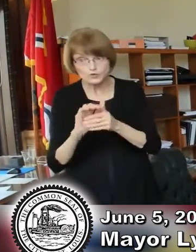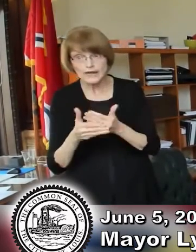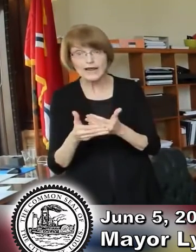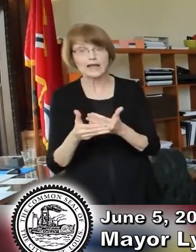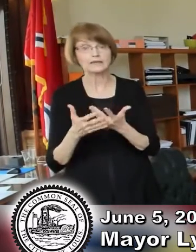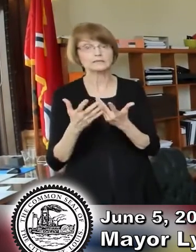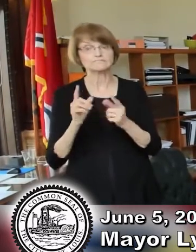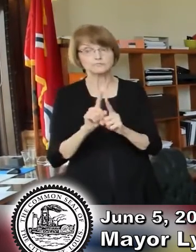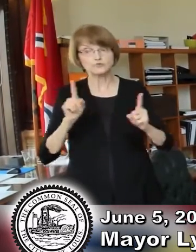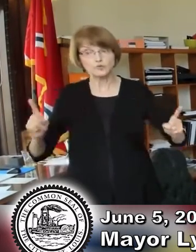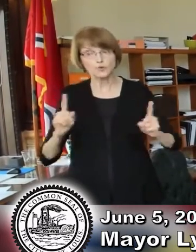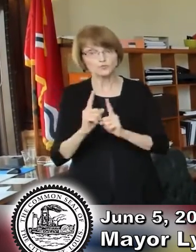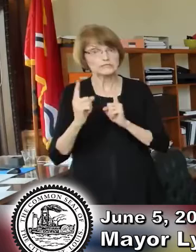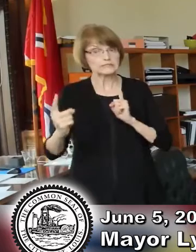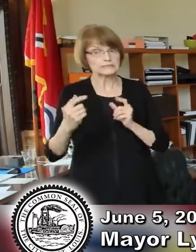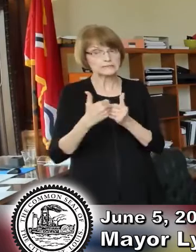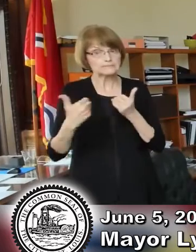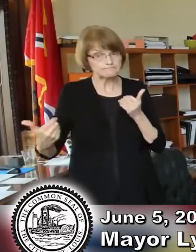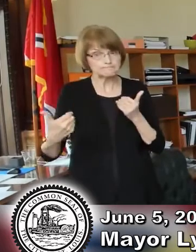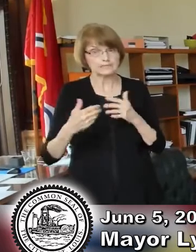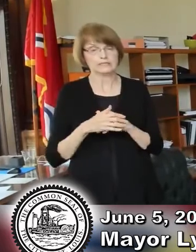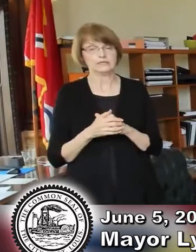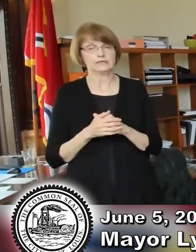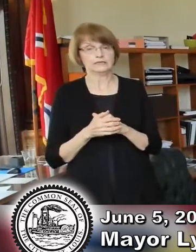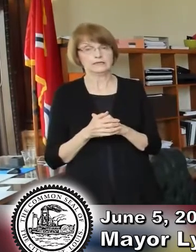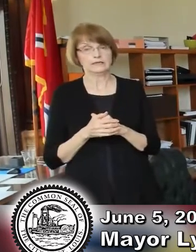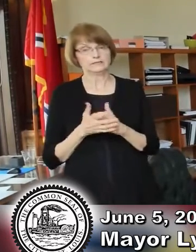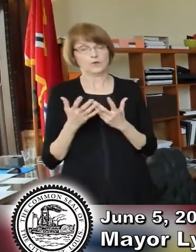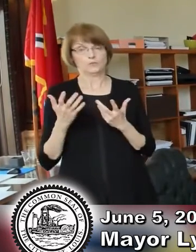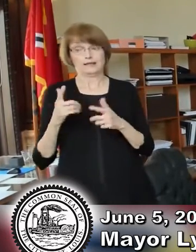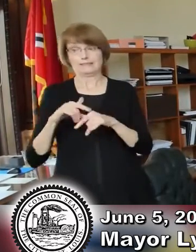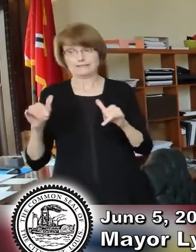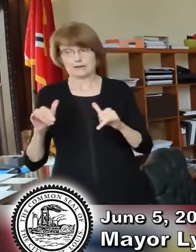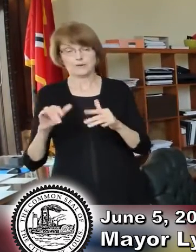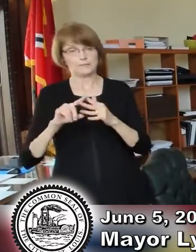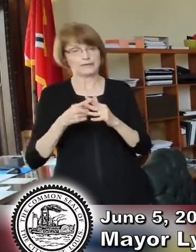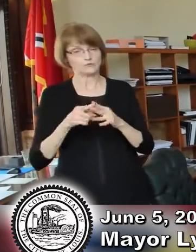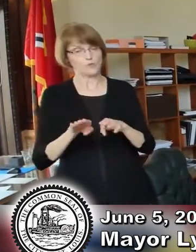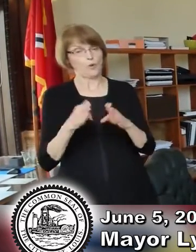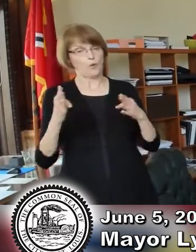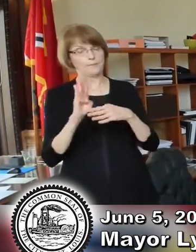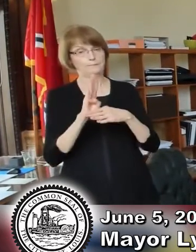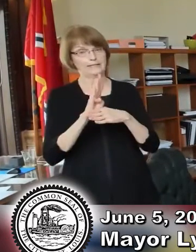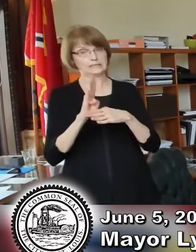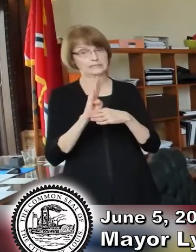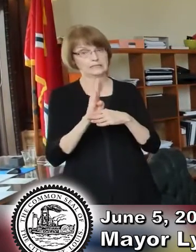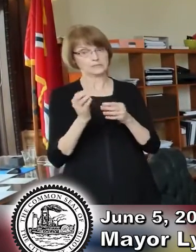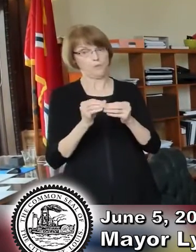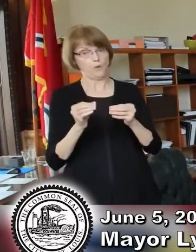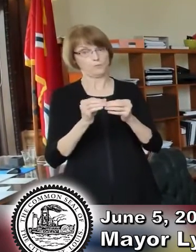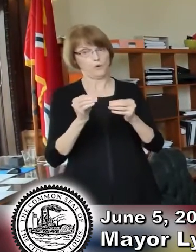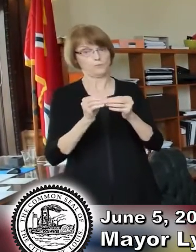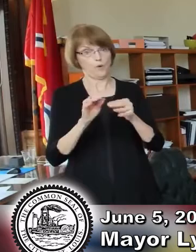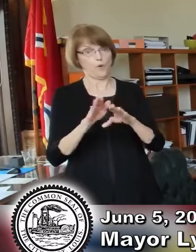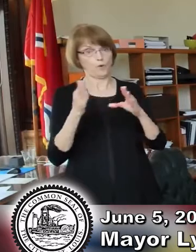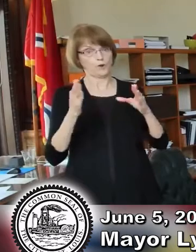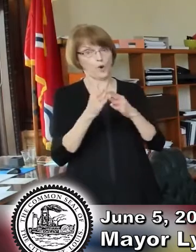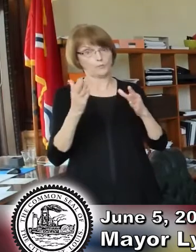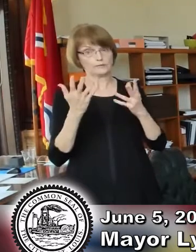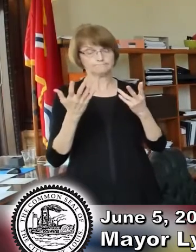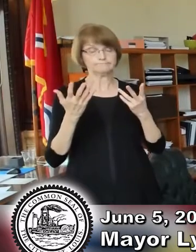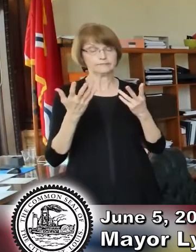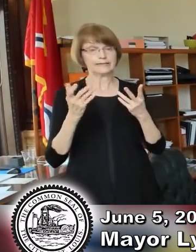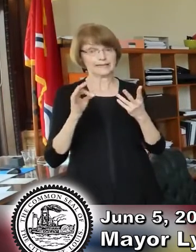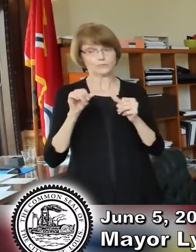still social distancing, even as we begin to open the businesses a little bit more. And so if we can